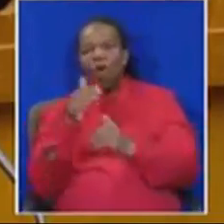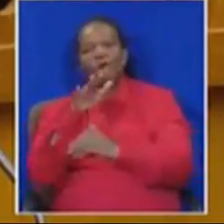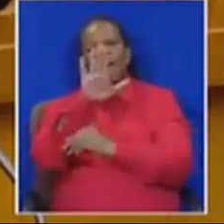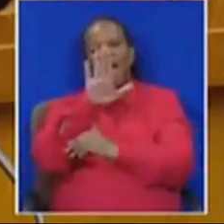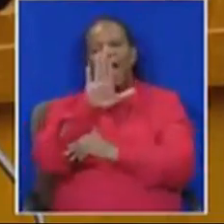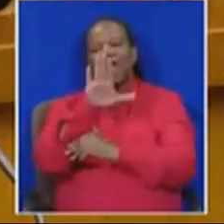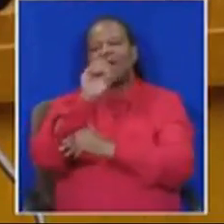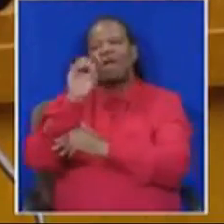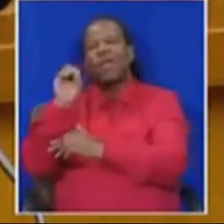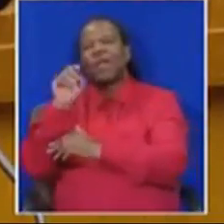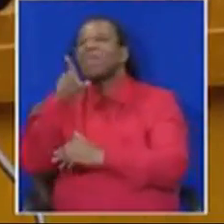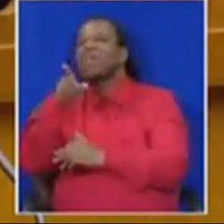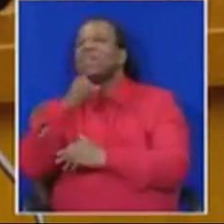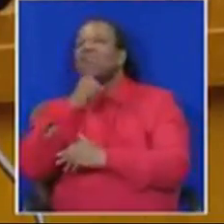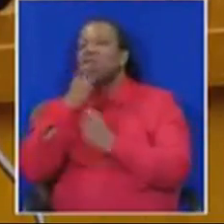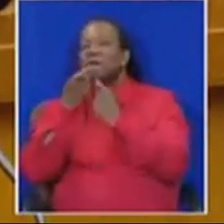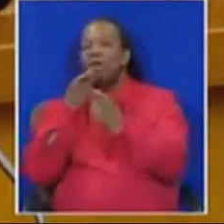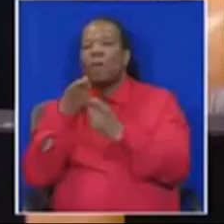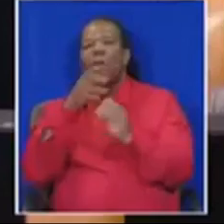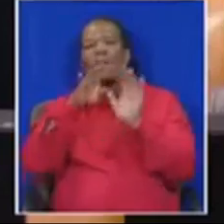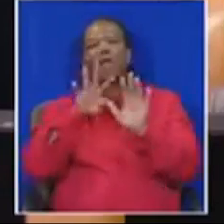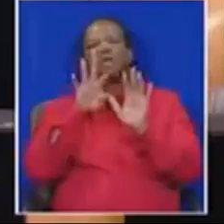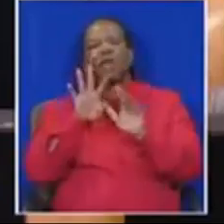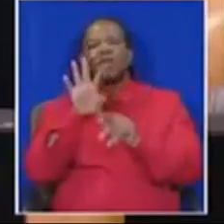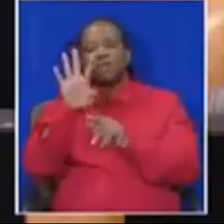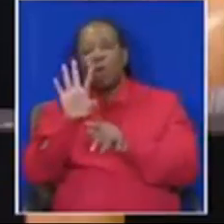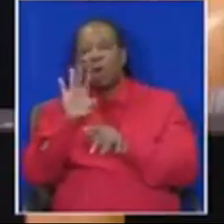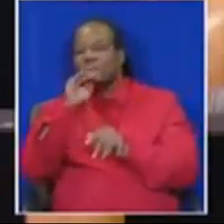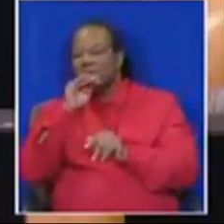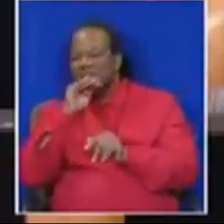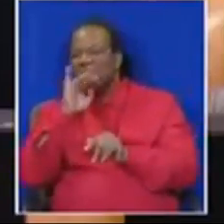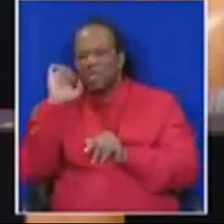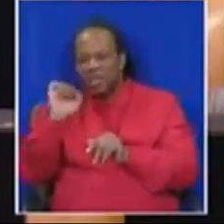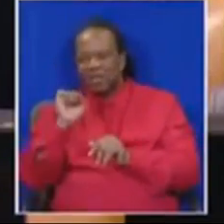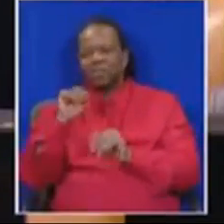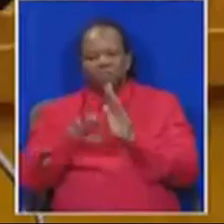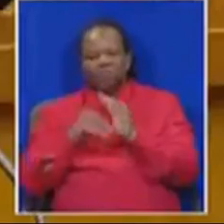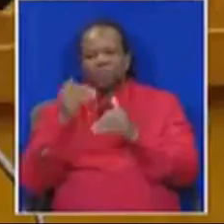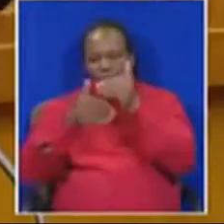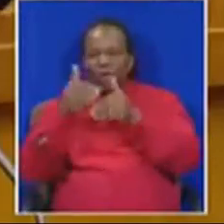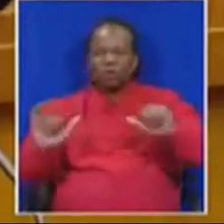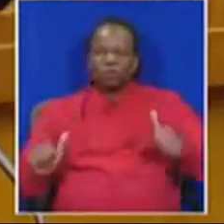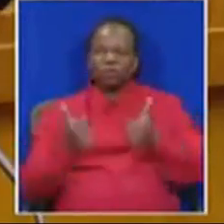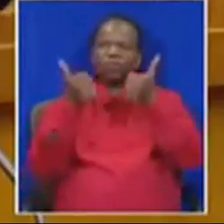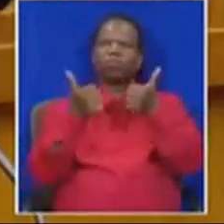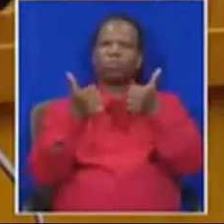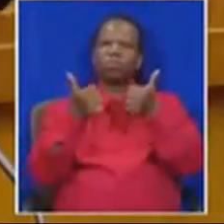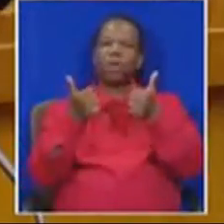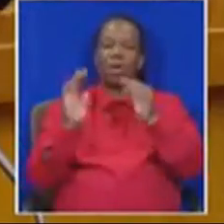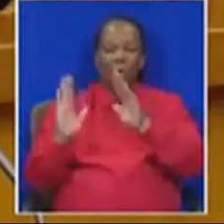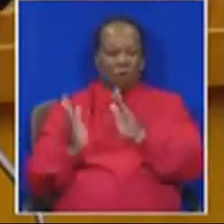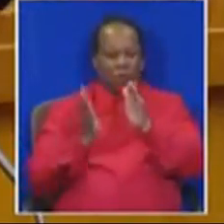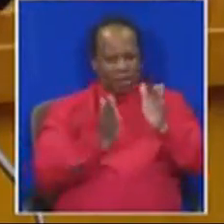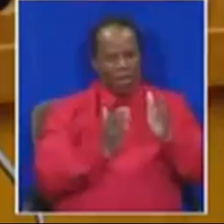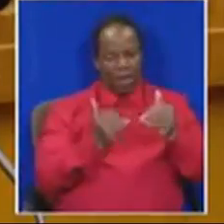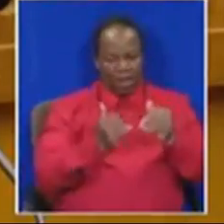in 1994. That represents progress. As we enter a new era,